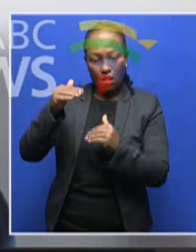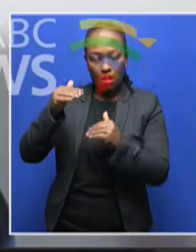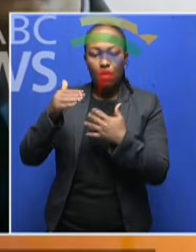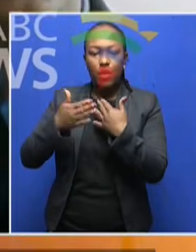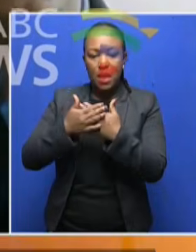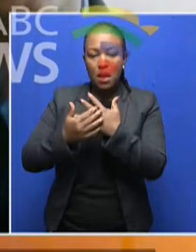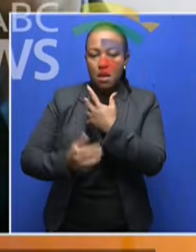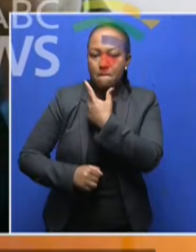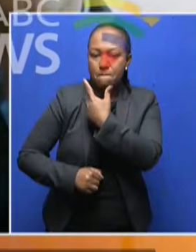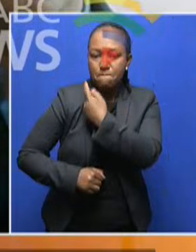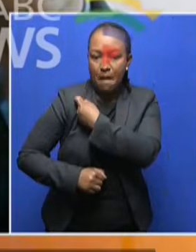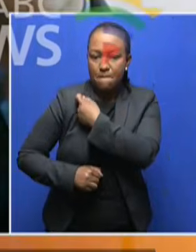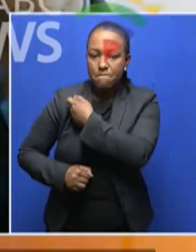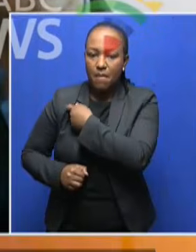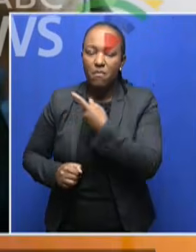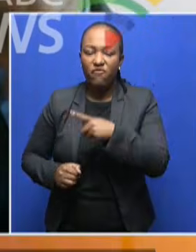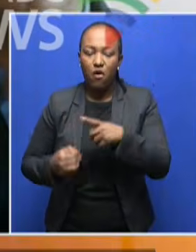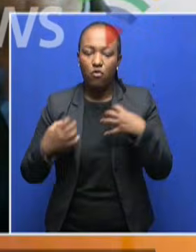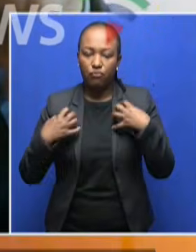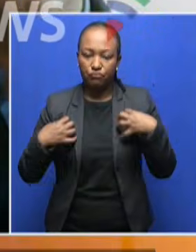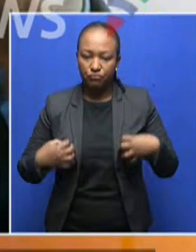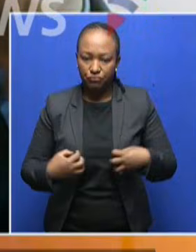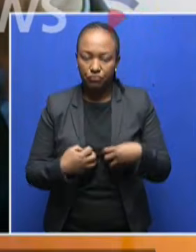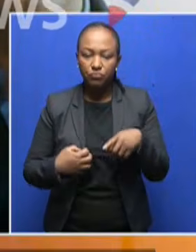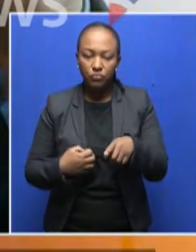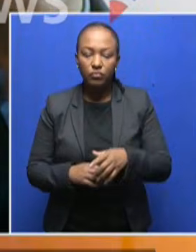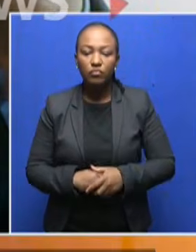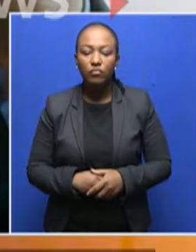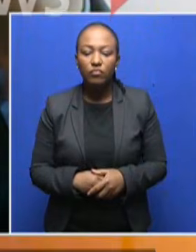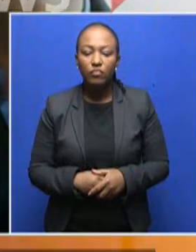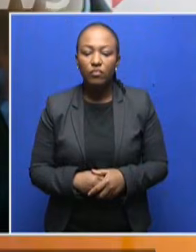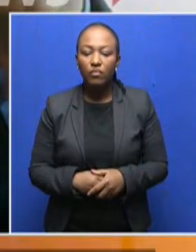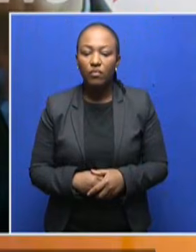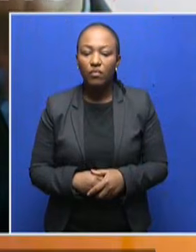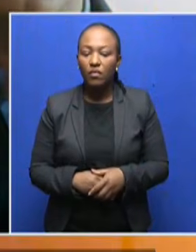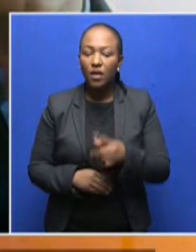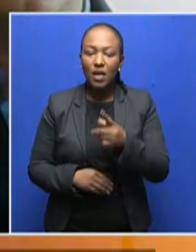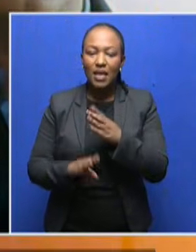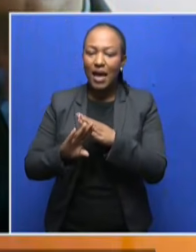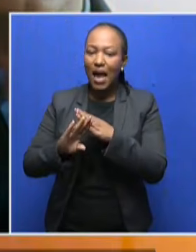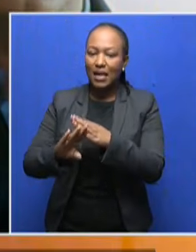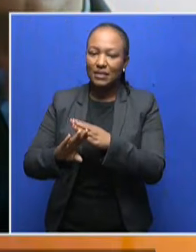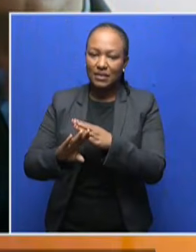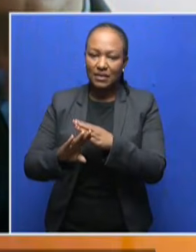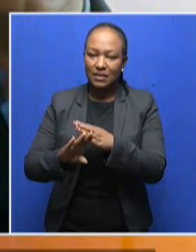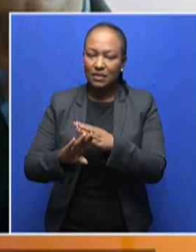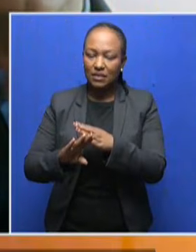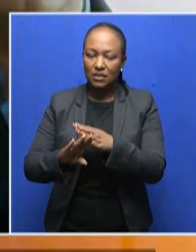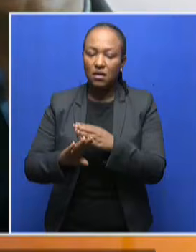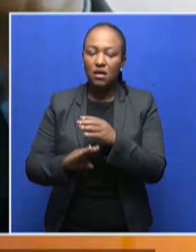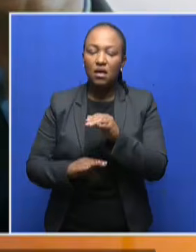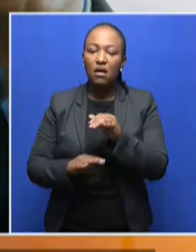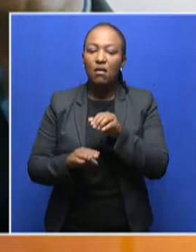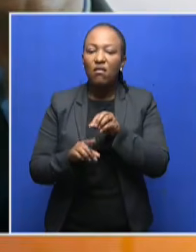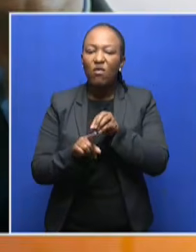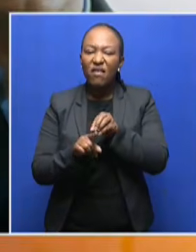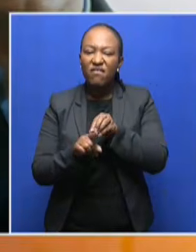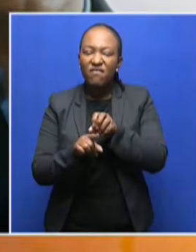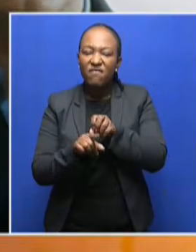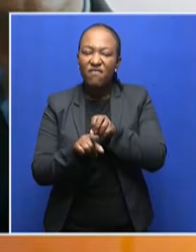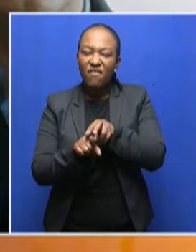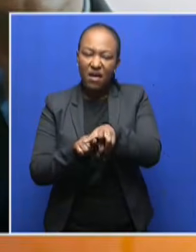course, how do we deal then with the anti-vaxxers? Because some parents have just taken a position that,